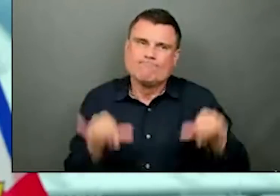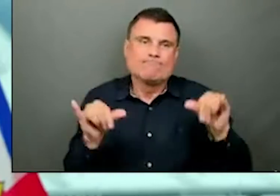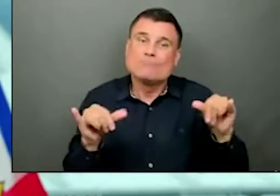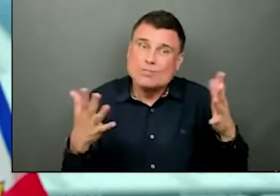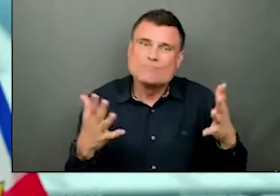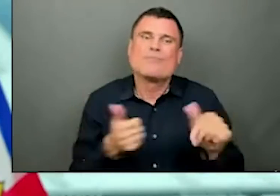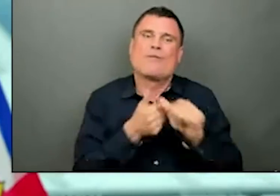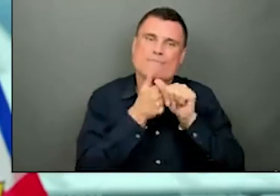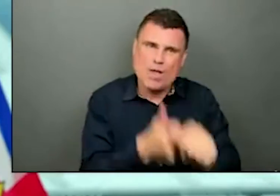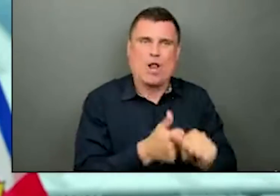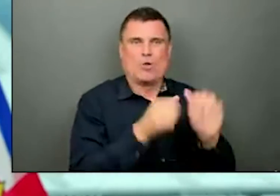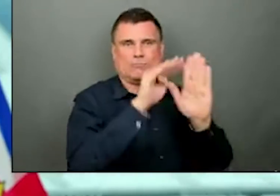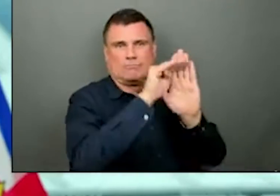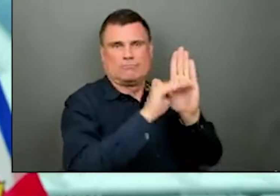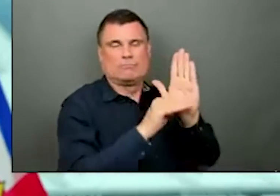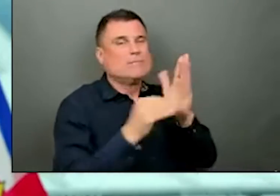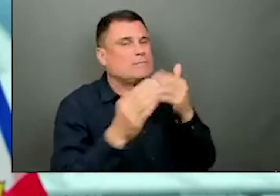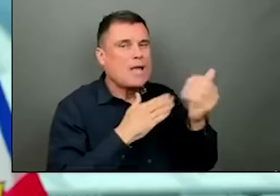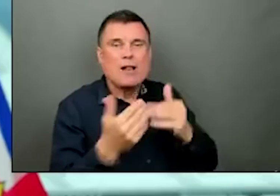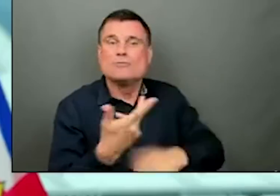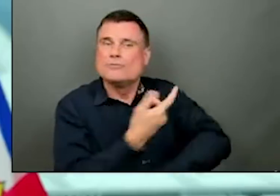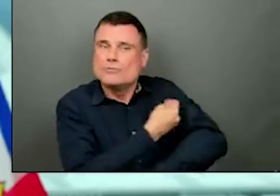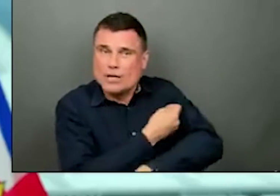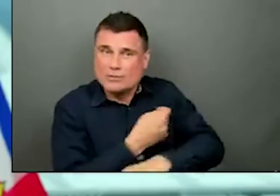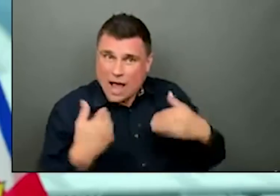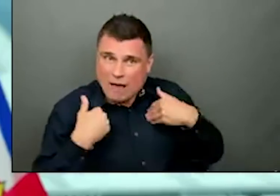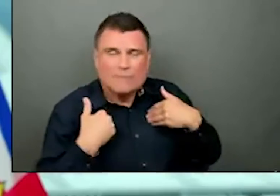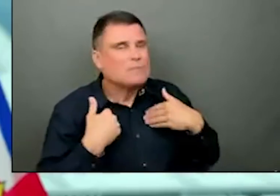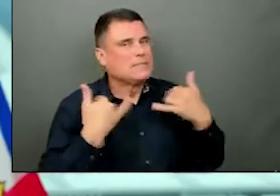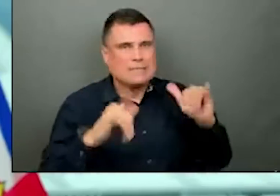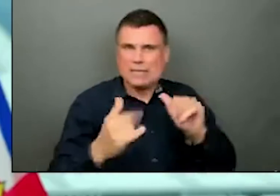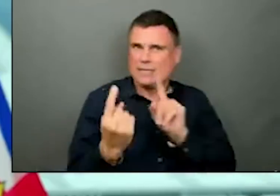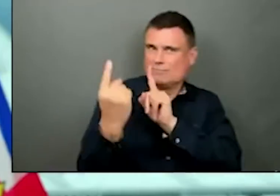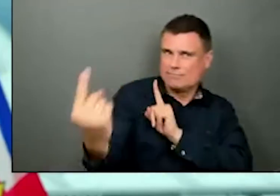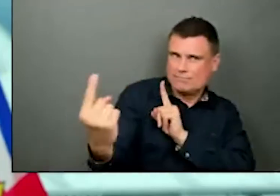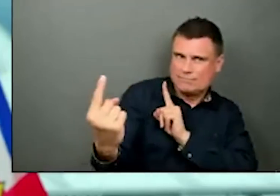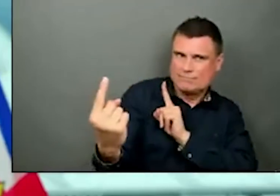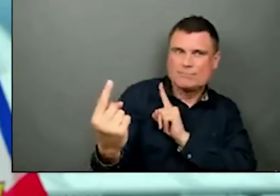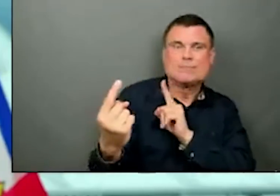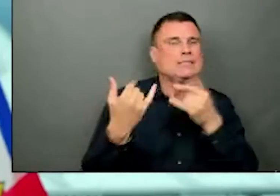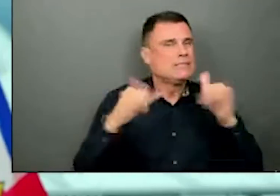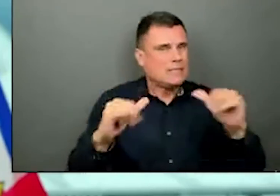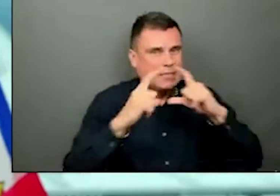all, and getting vaccinated when your turn comes up.